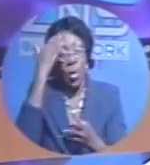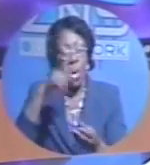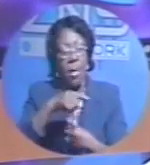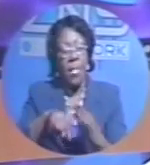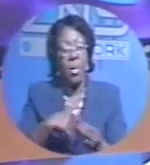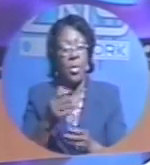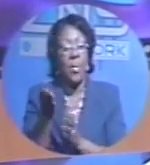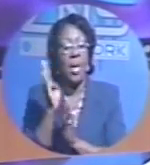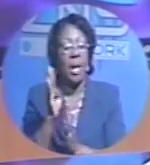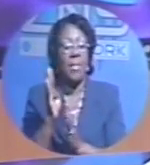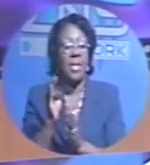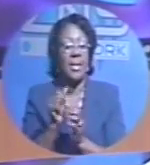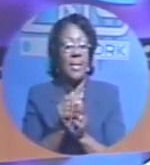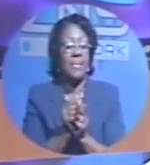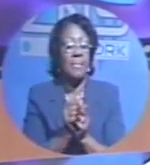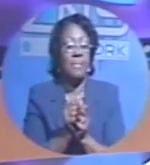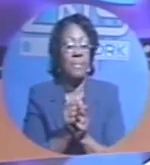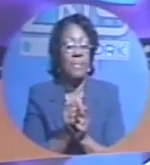Carla Palmer.